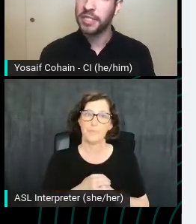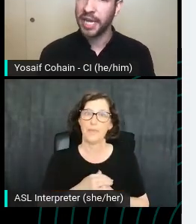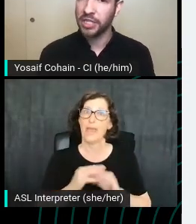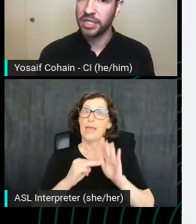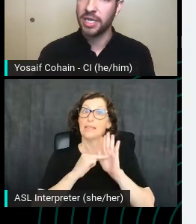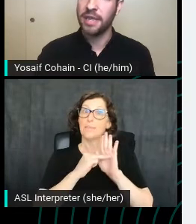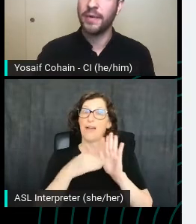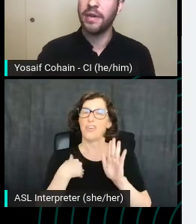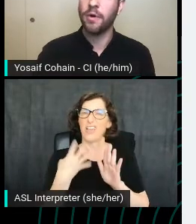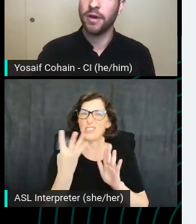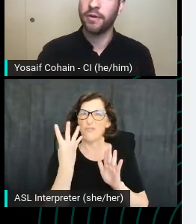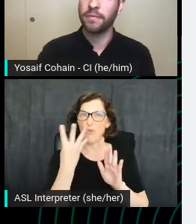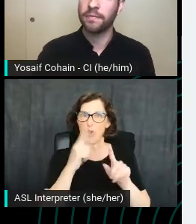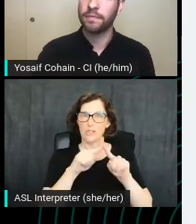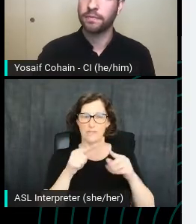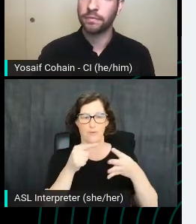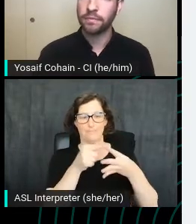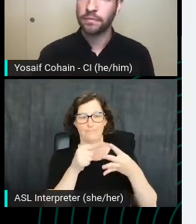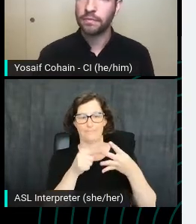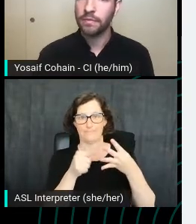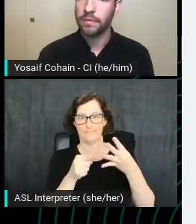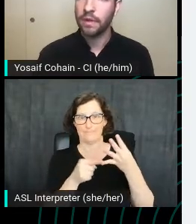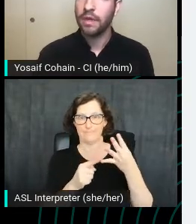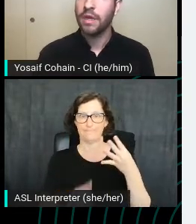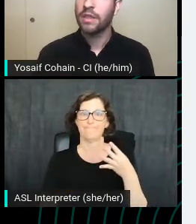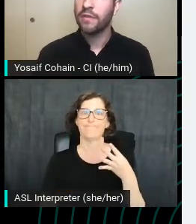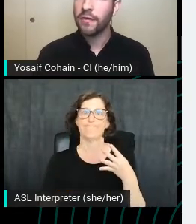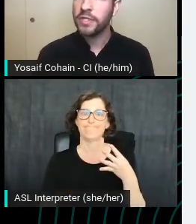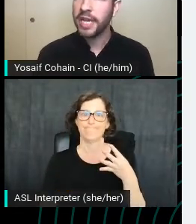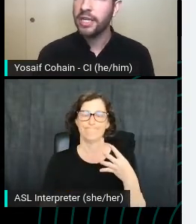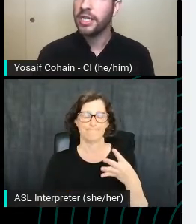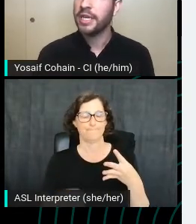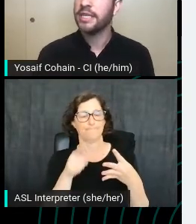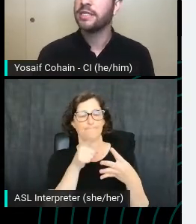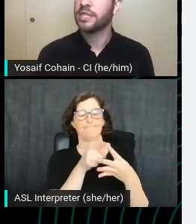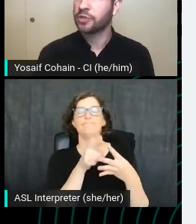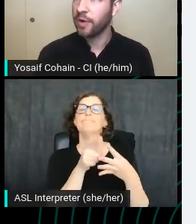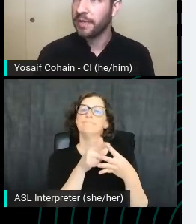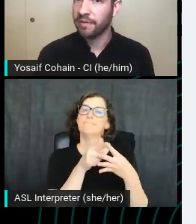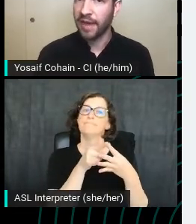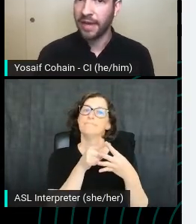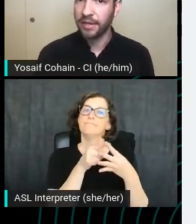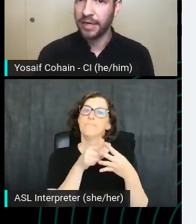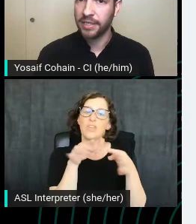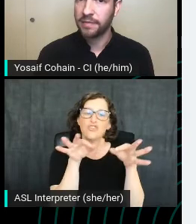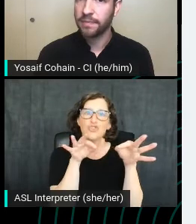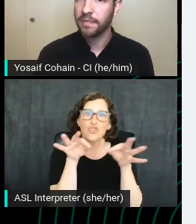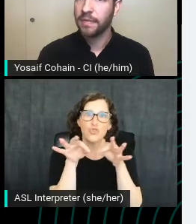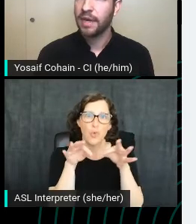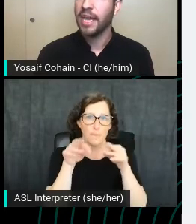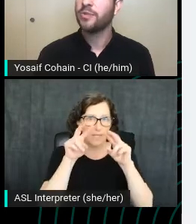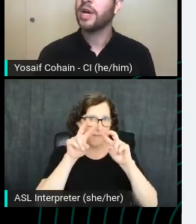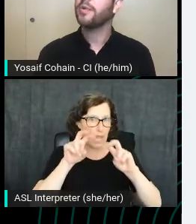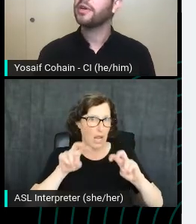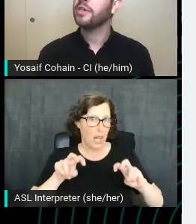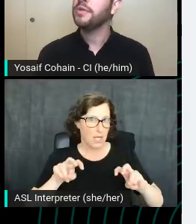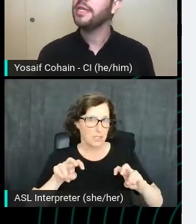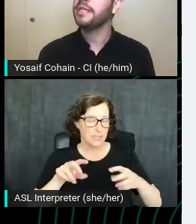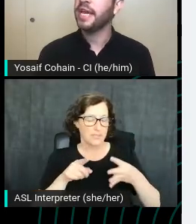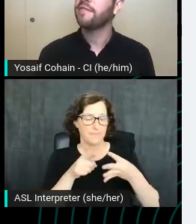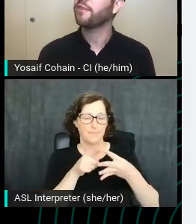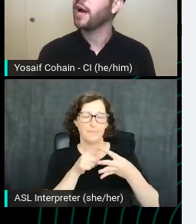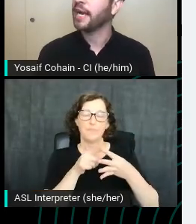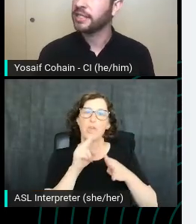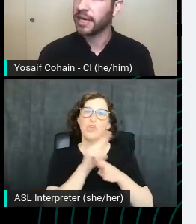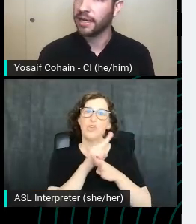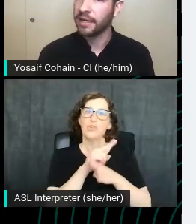4 stages that we can walk through. The first stage is descriptive analytics. It's where we're using